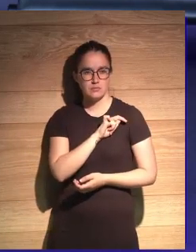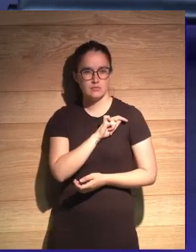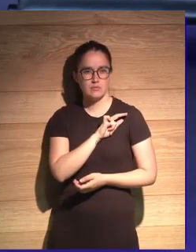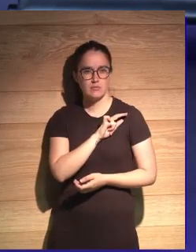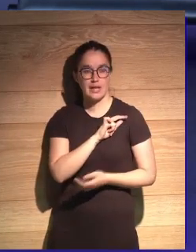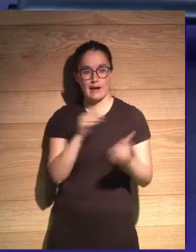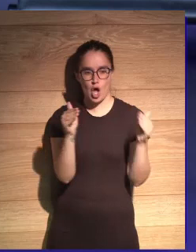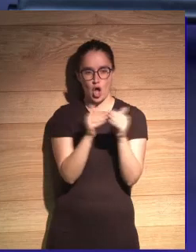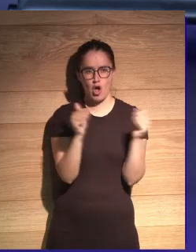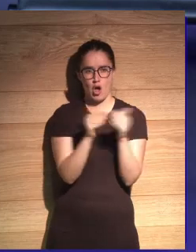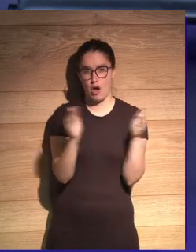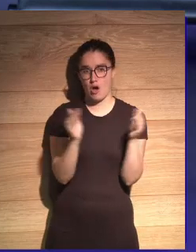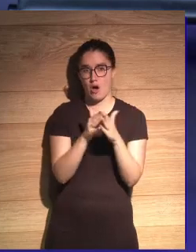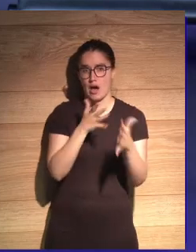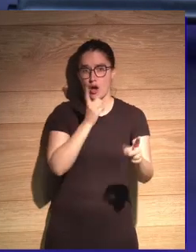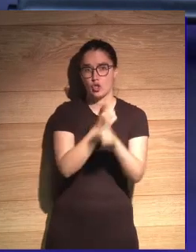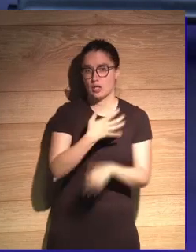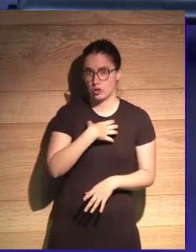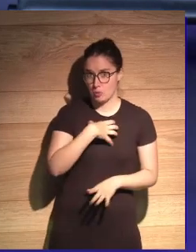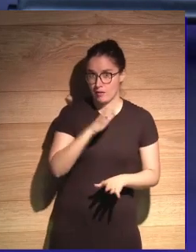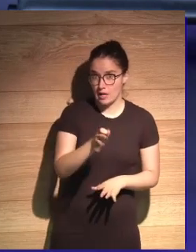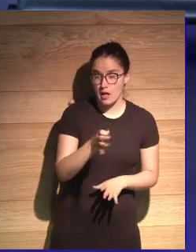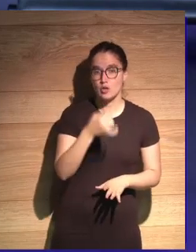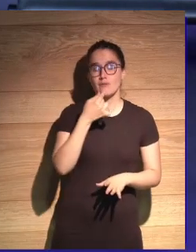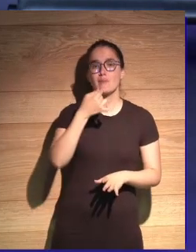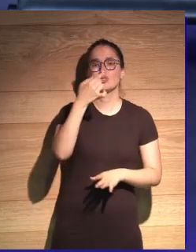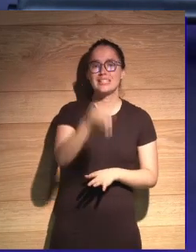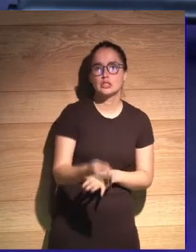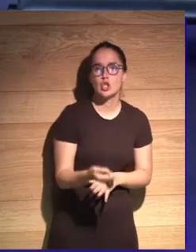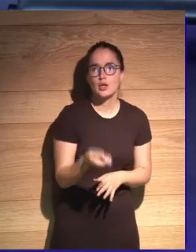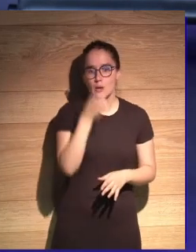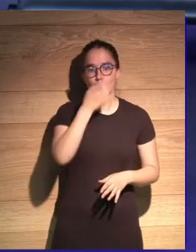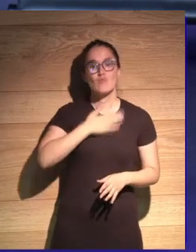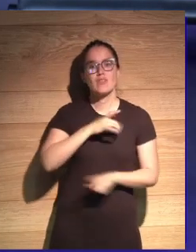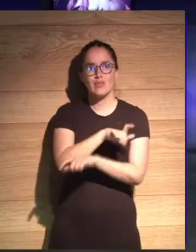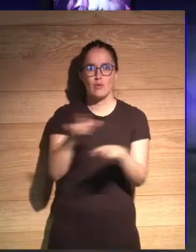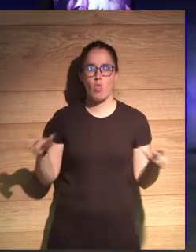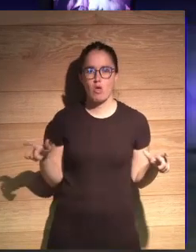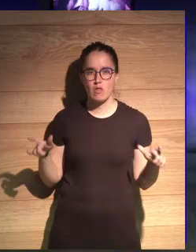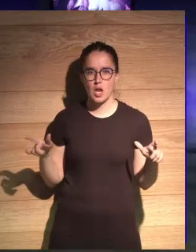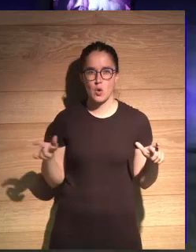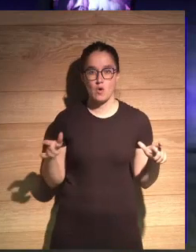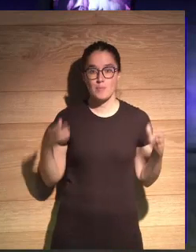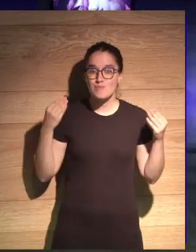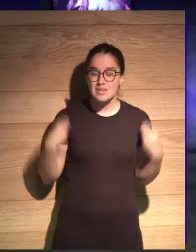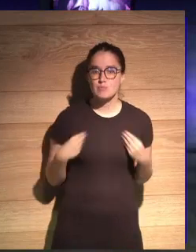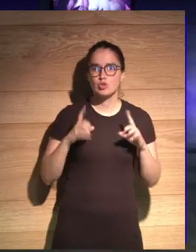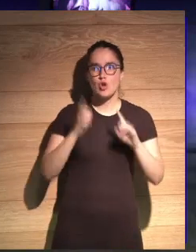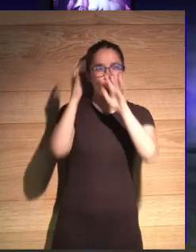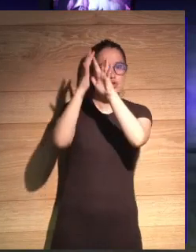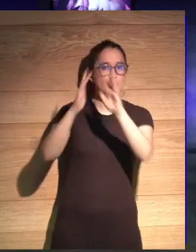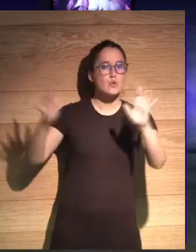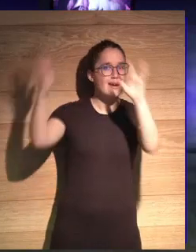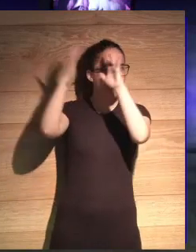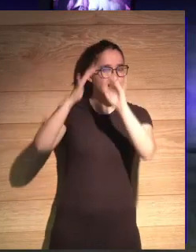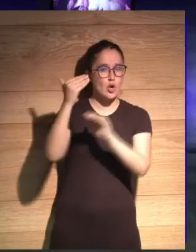a hell of moral saviors. We thought that morals could not be violated, and